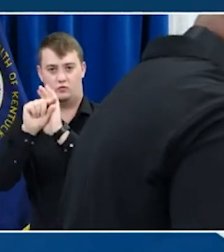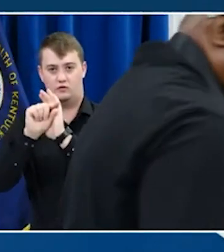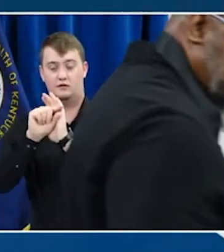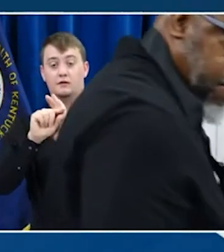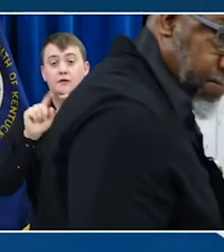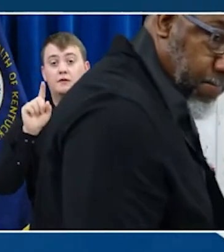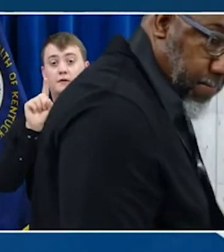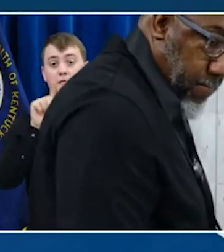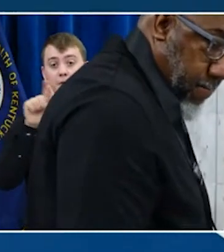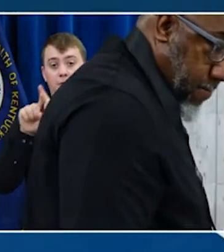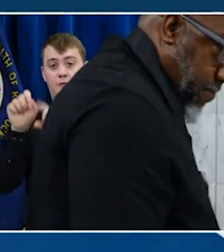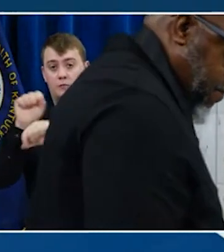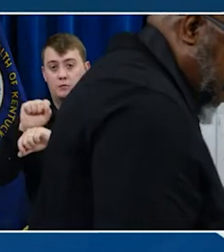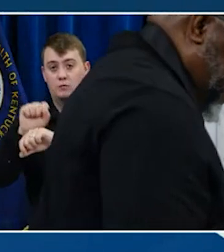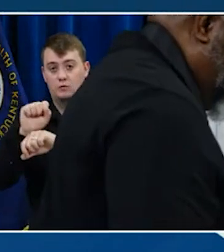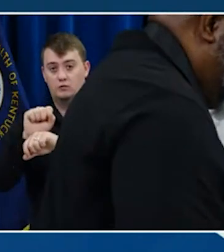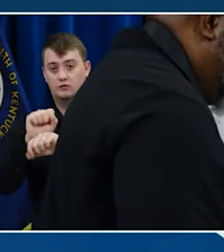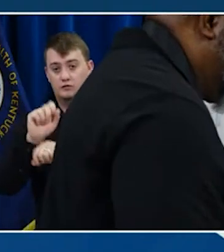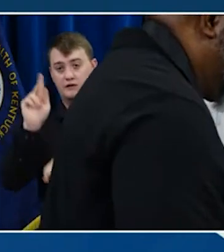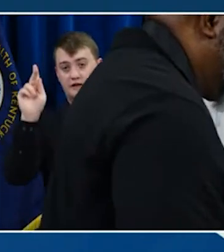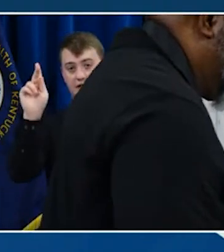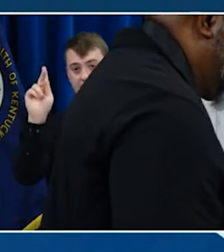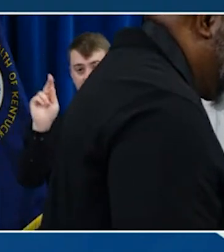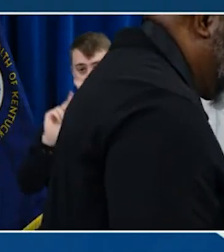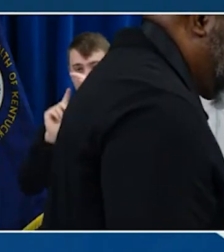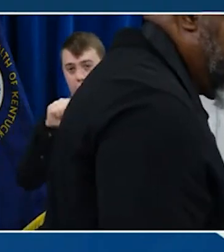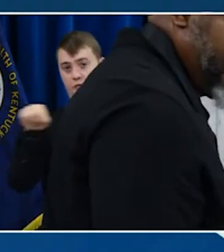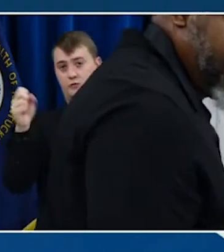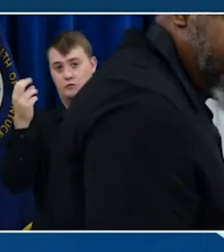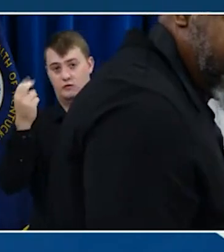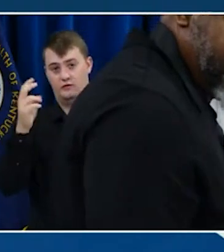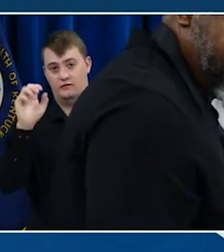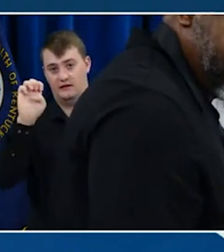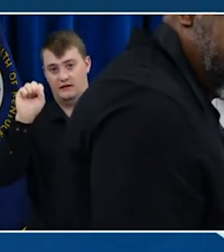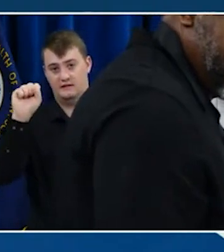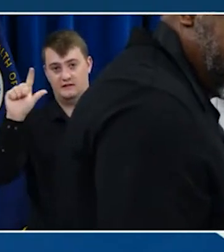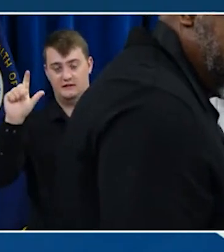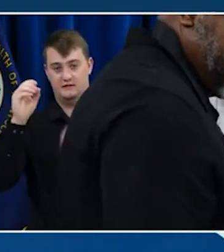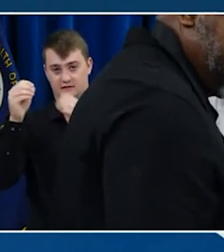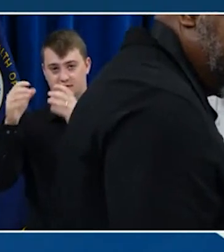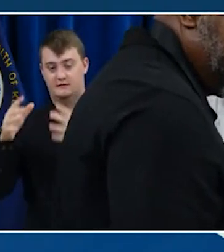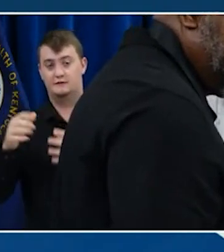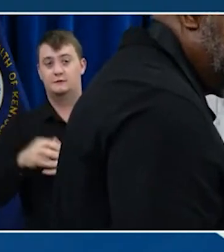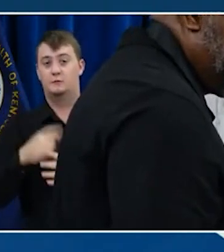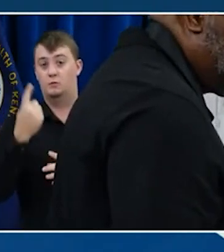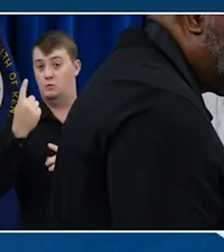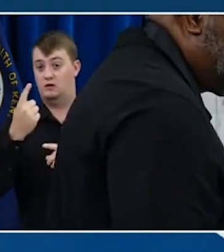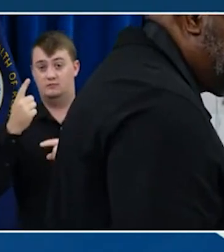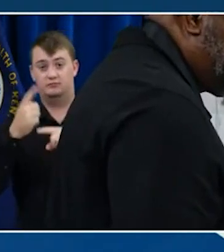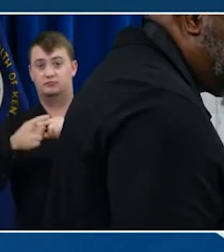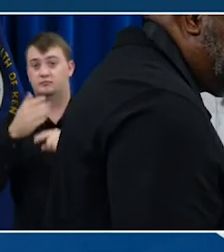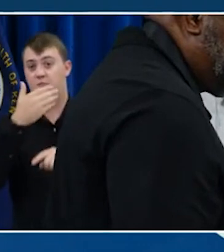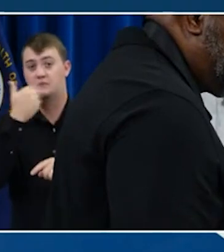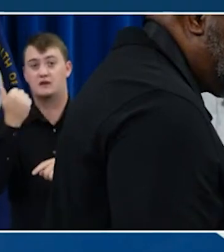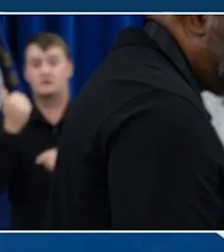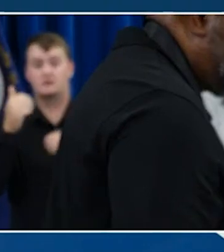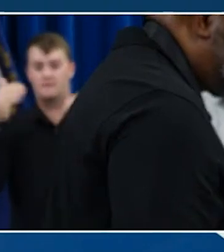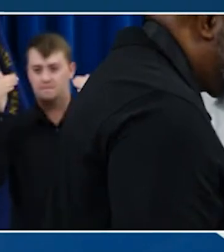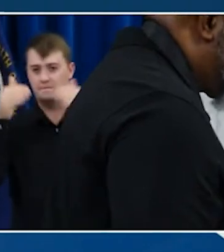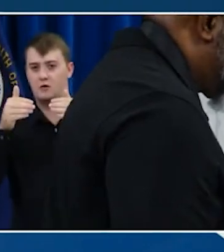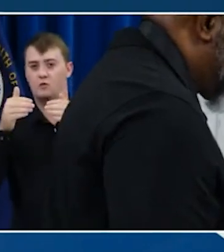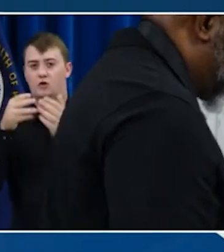also working on an endorsement as a K-12 ESL teacher. One of the hallmarks of Jennifer's teaching is her focus on